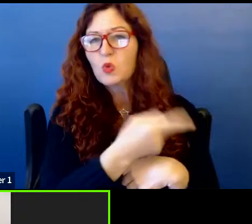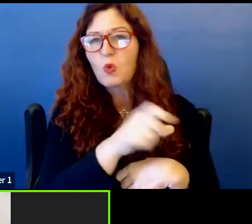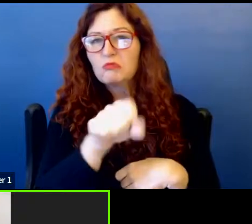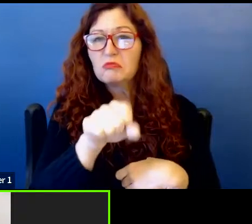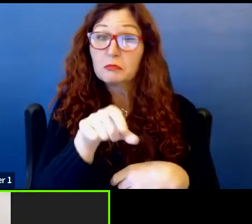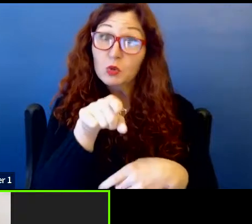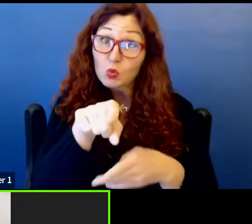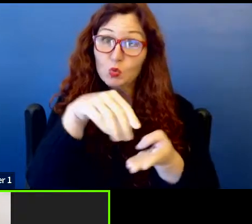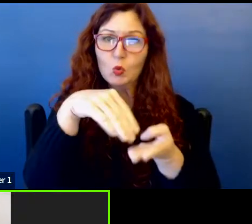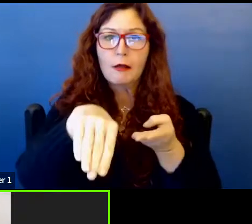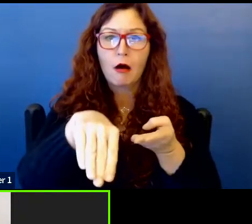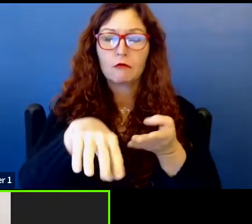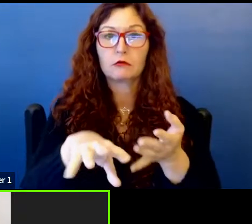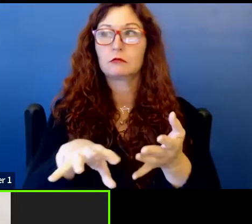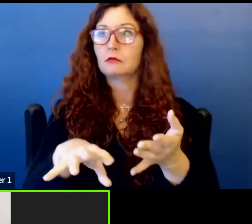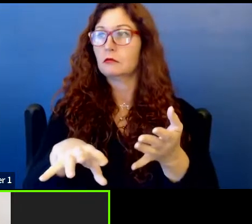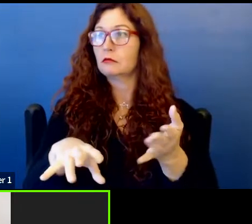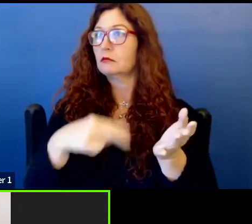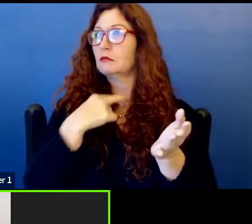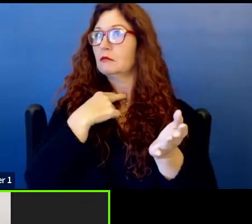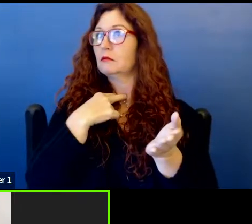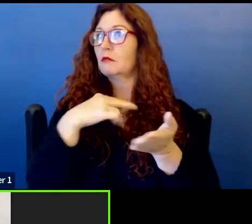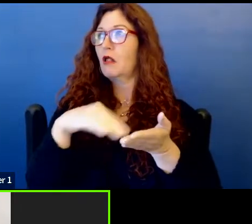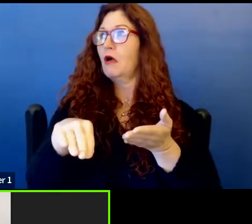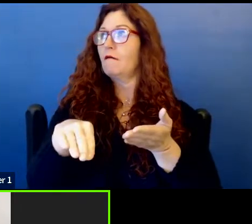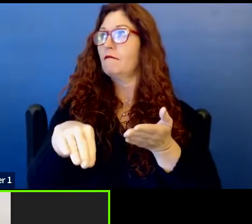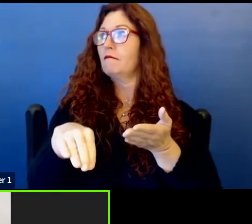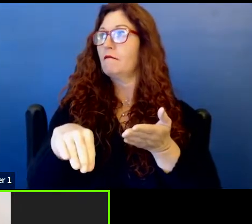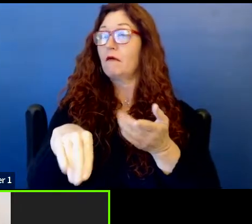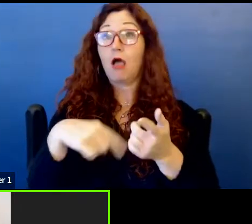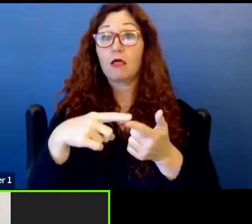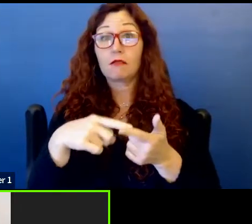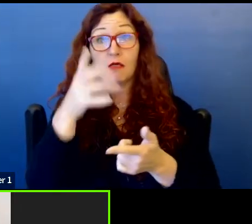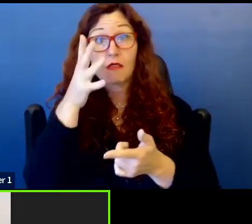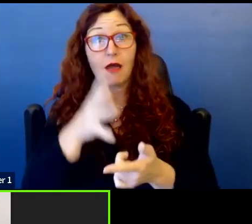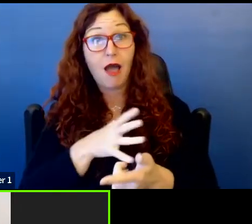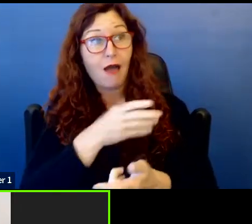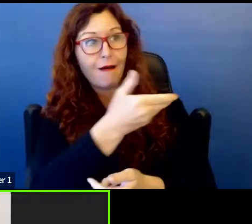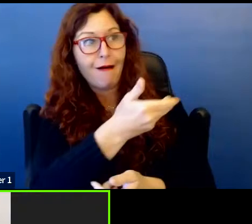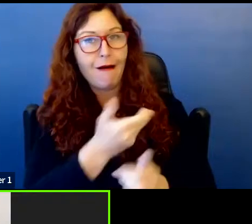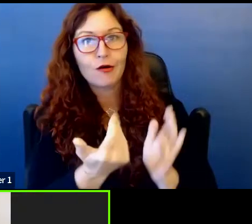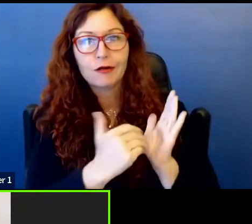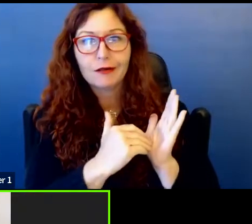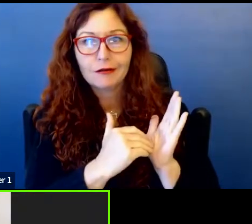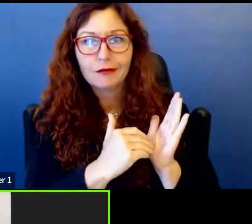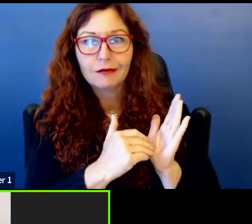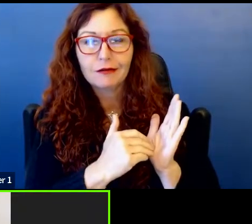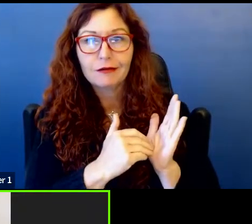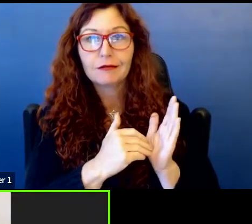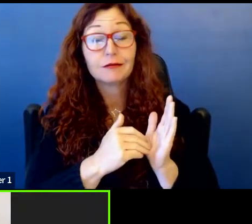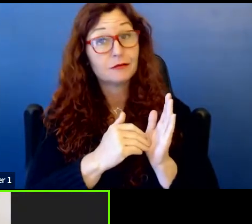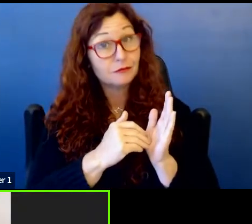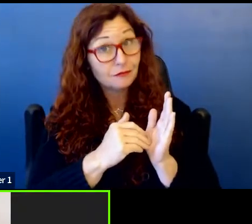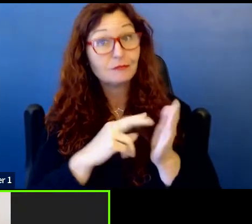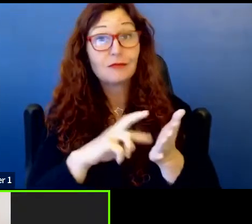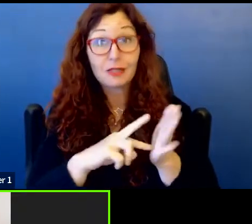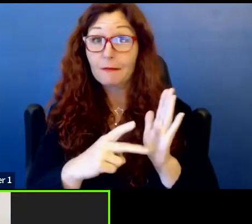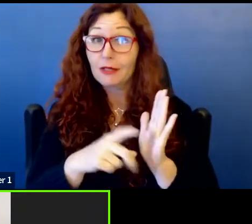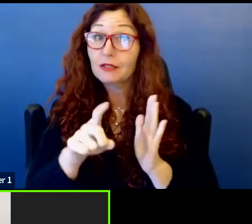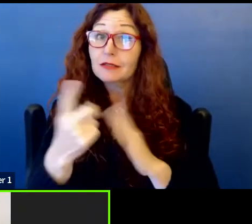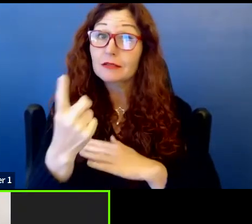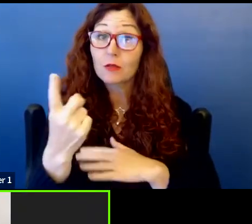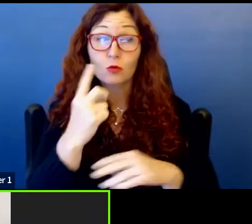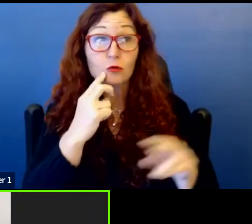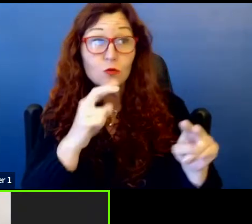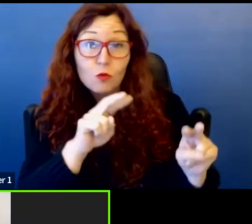off once they lay you off then they bring that guy back so what we need to do and put it places um actually hold this have someone hold